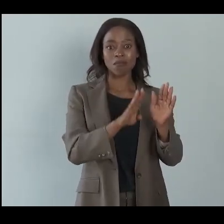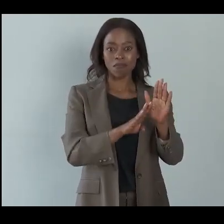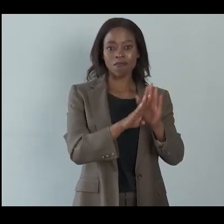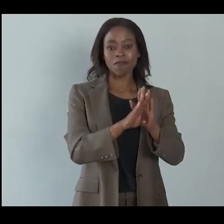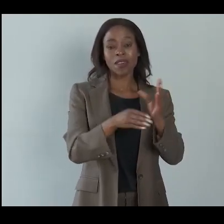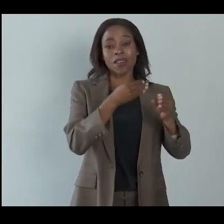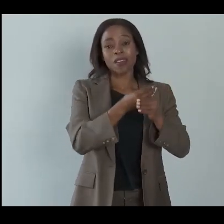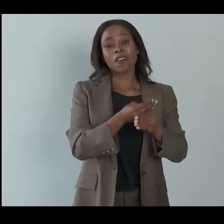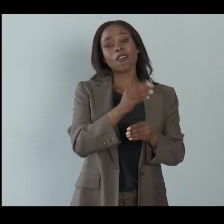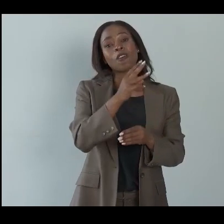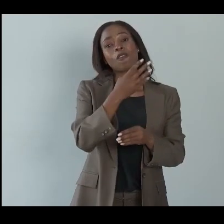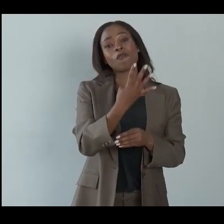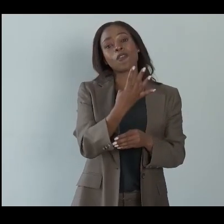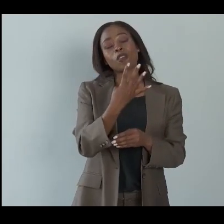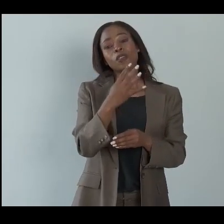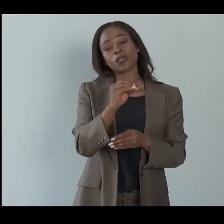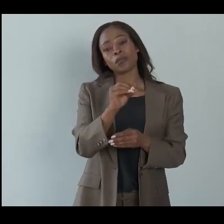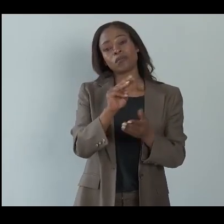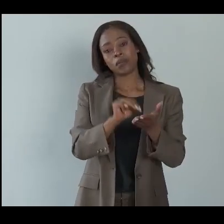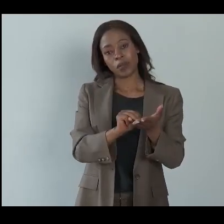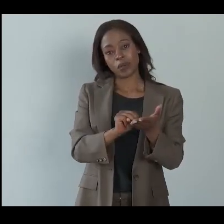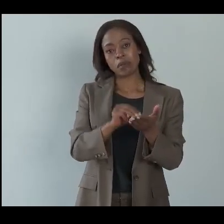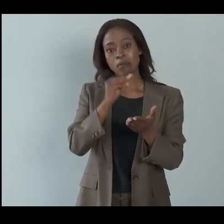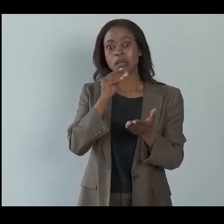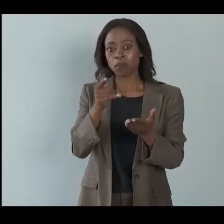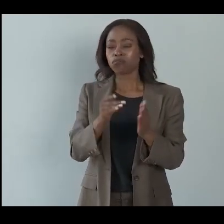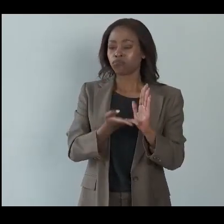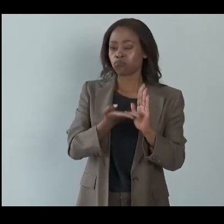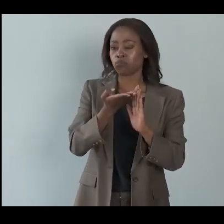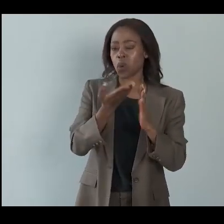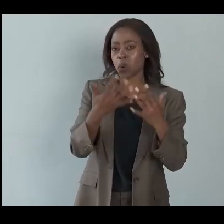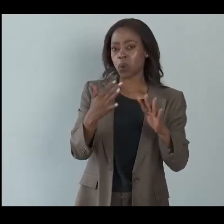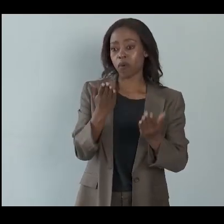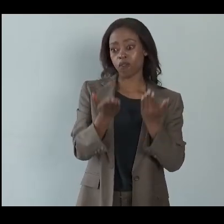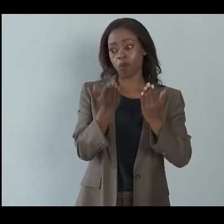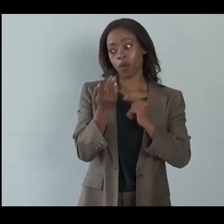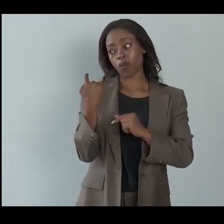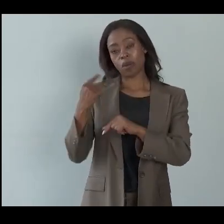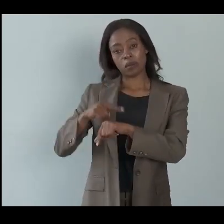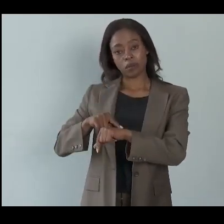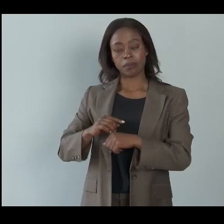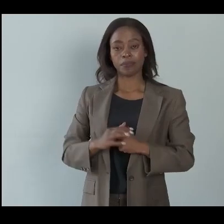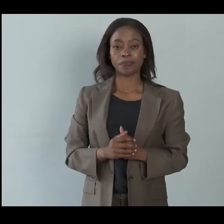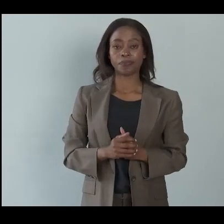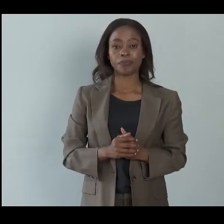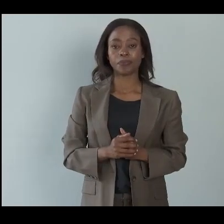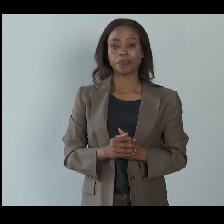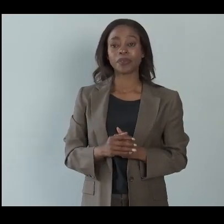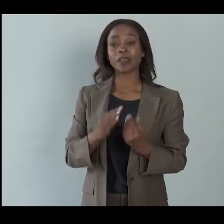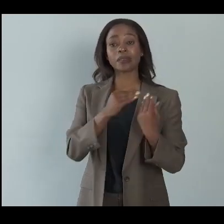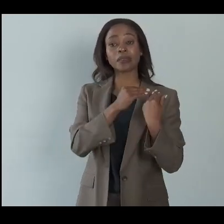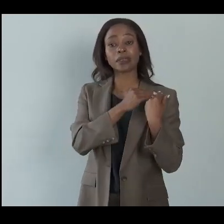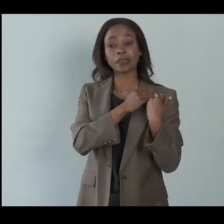million, which is a significant improvement on the prior period. Altron Carabina, Altron Security, and